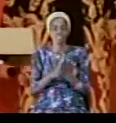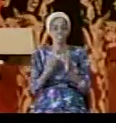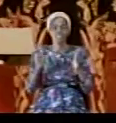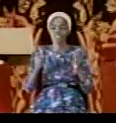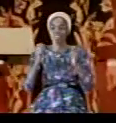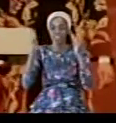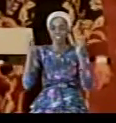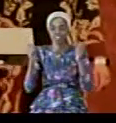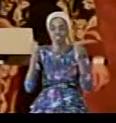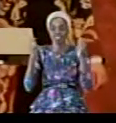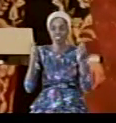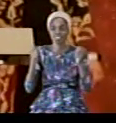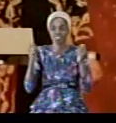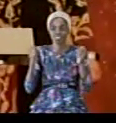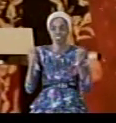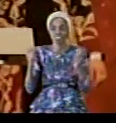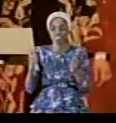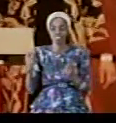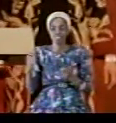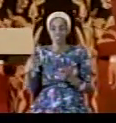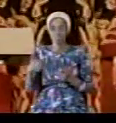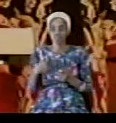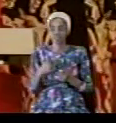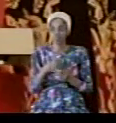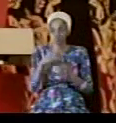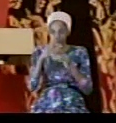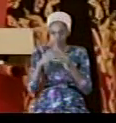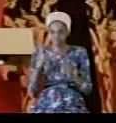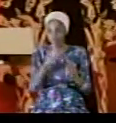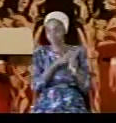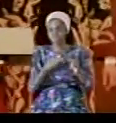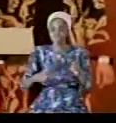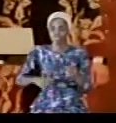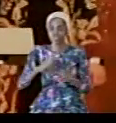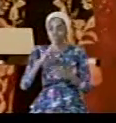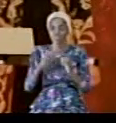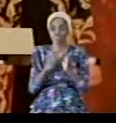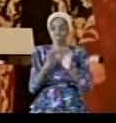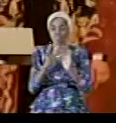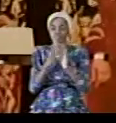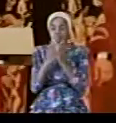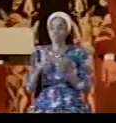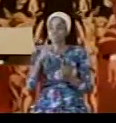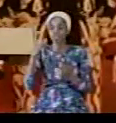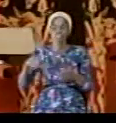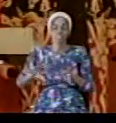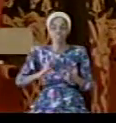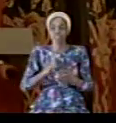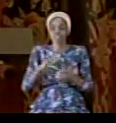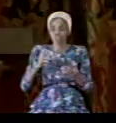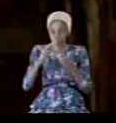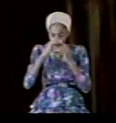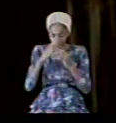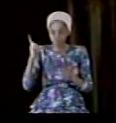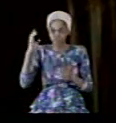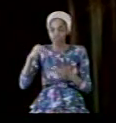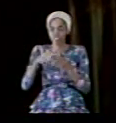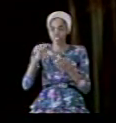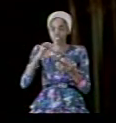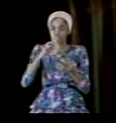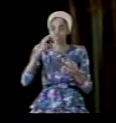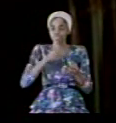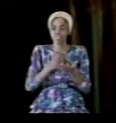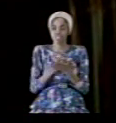Hallelujah. When we worship God, the Bible says we are to worship God in spirit and in truth. And